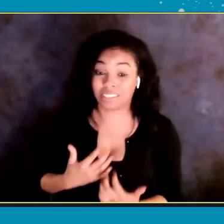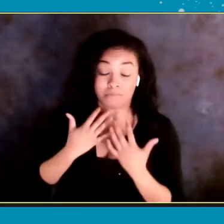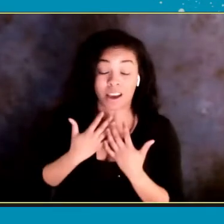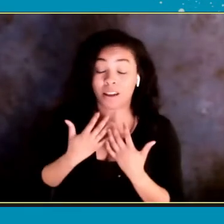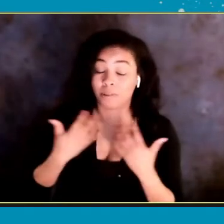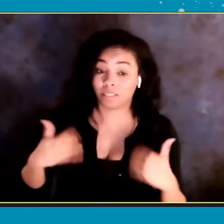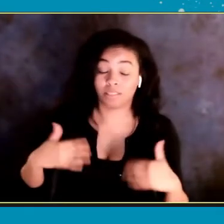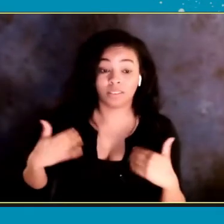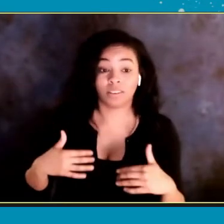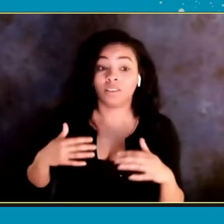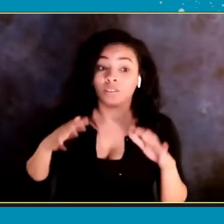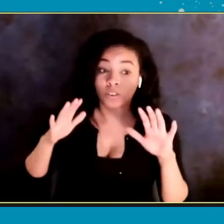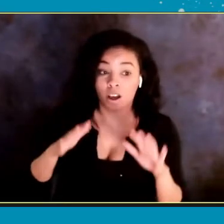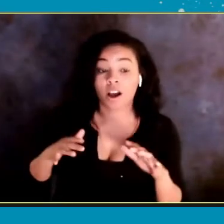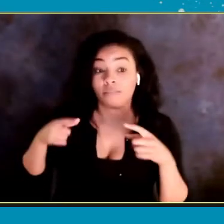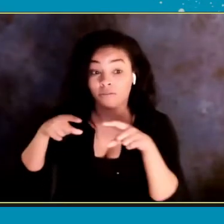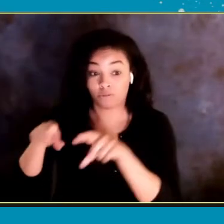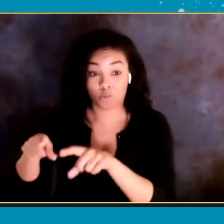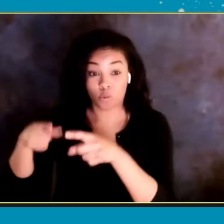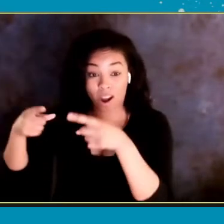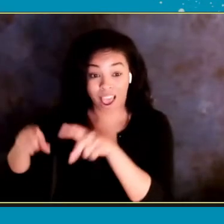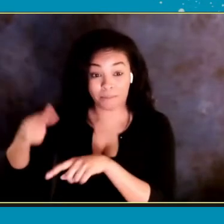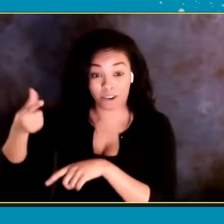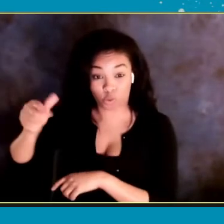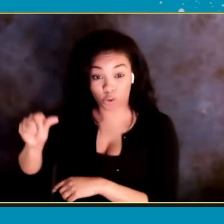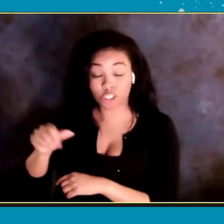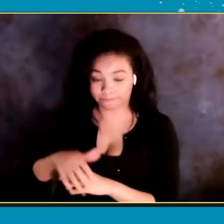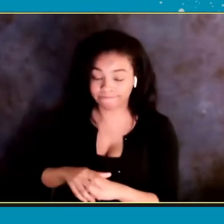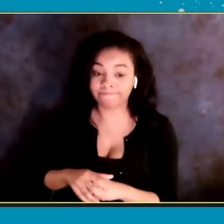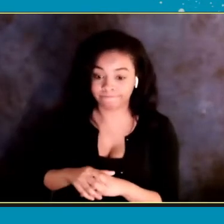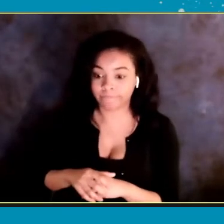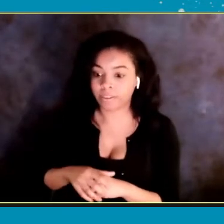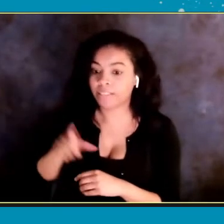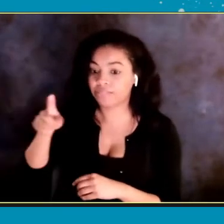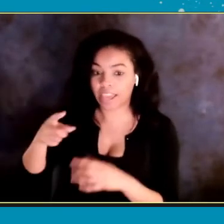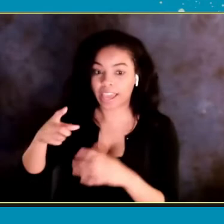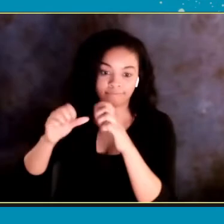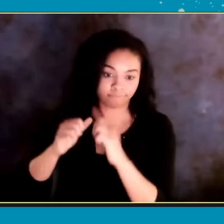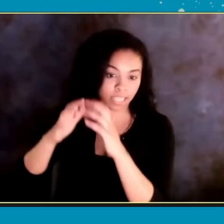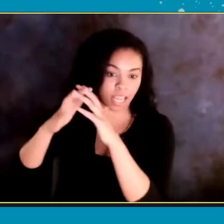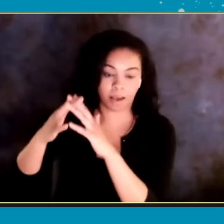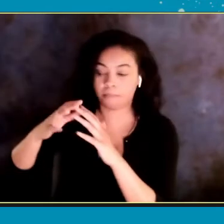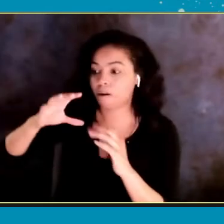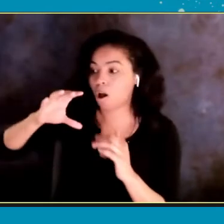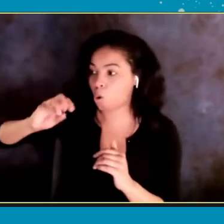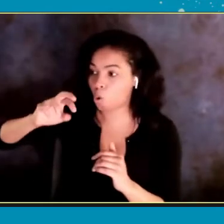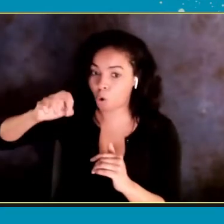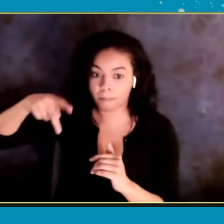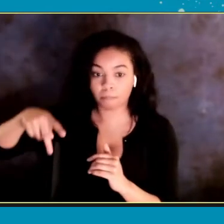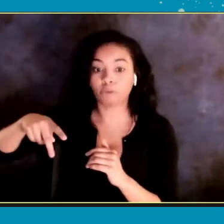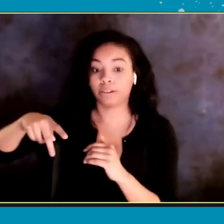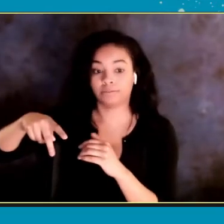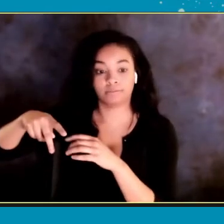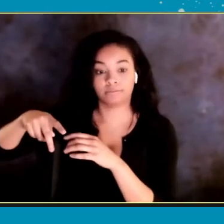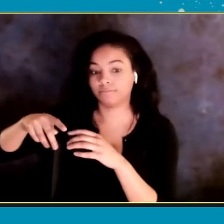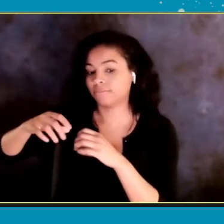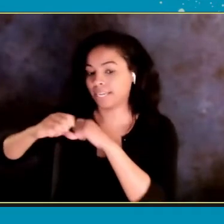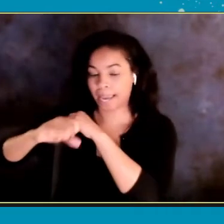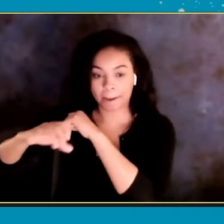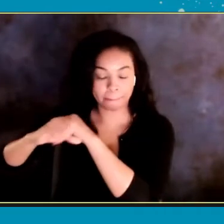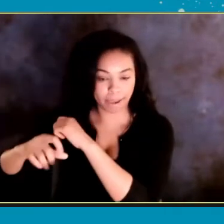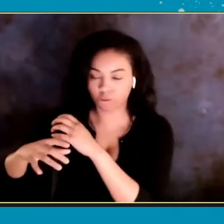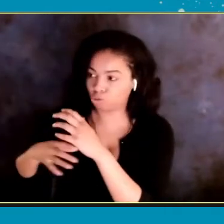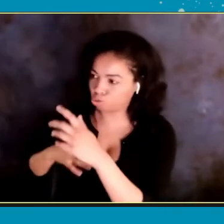really, of our comrades in Georgia, who began a corporate escalation campaign targeting those businesses that have